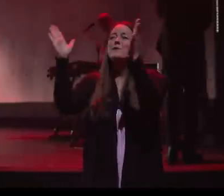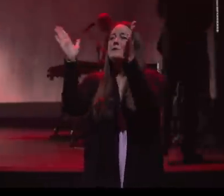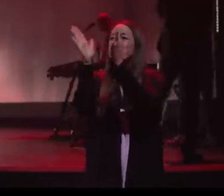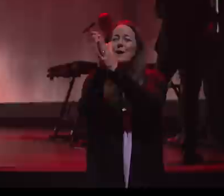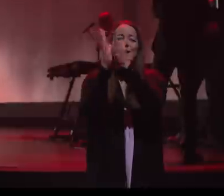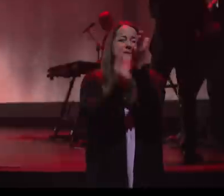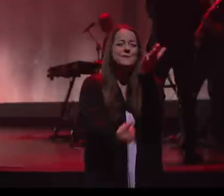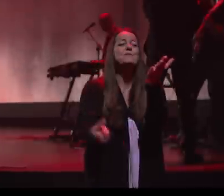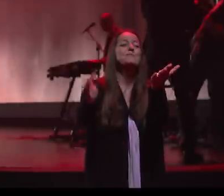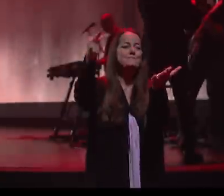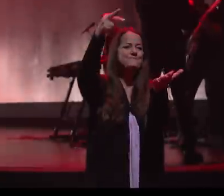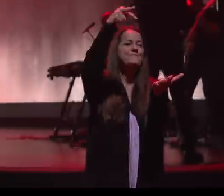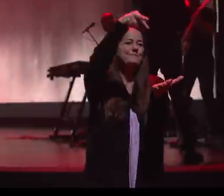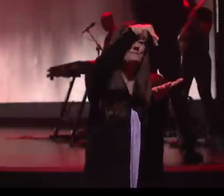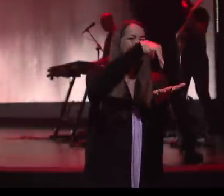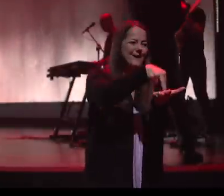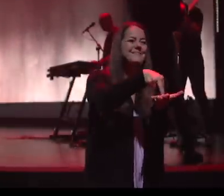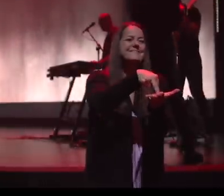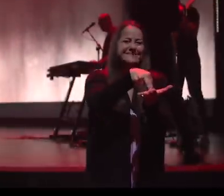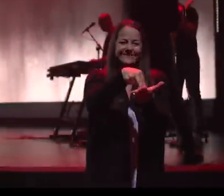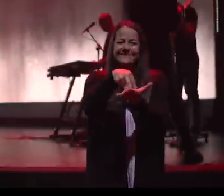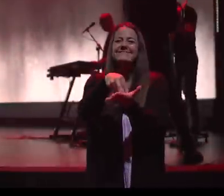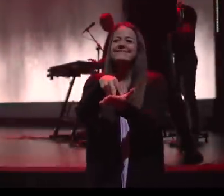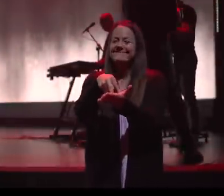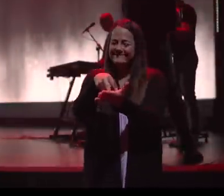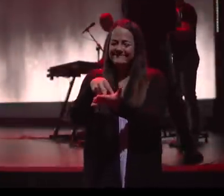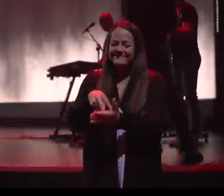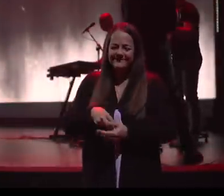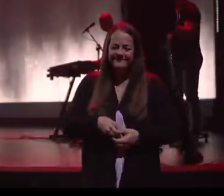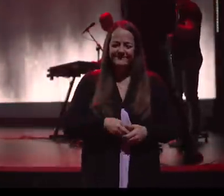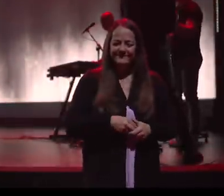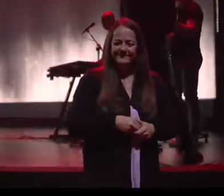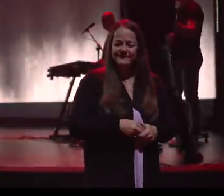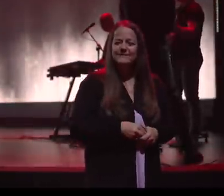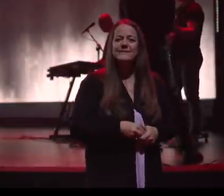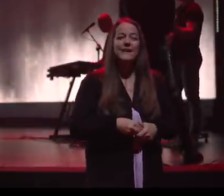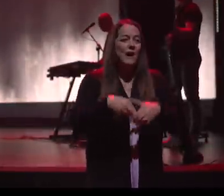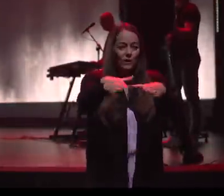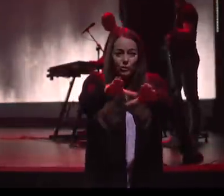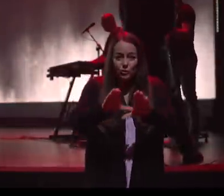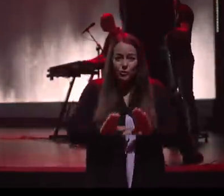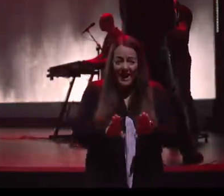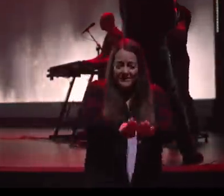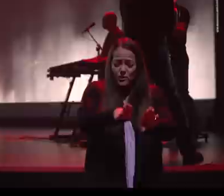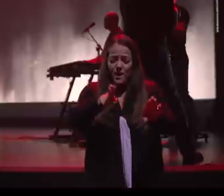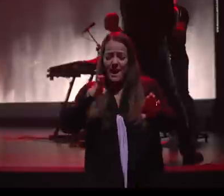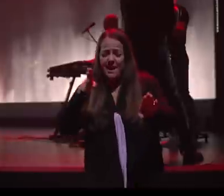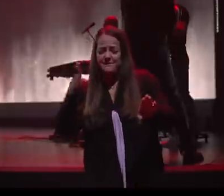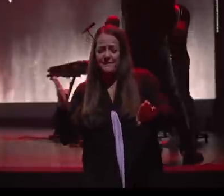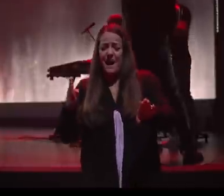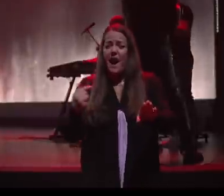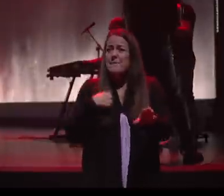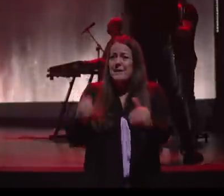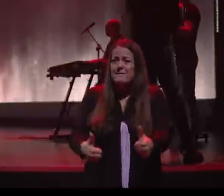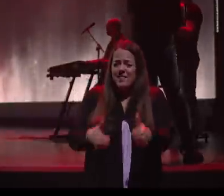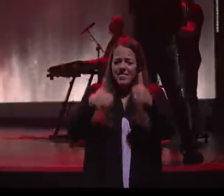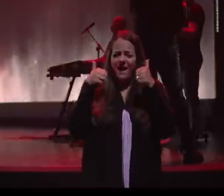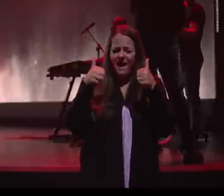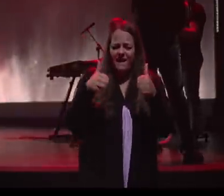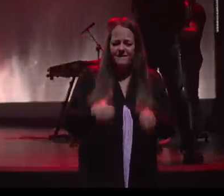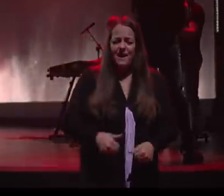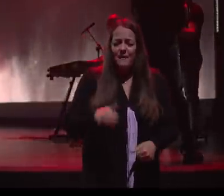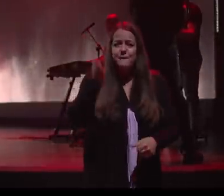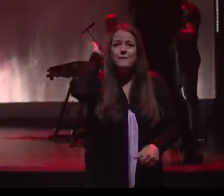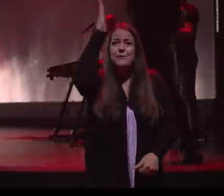This is the praise make a dead man walk again. To open the grave, I'm